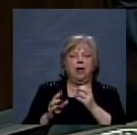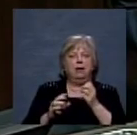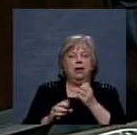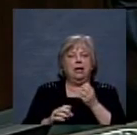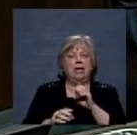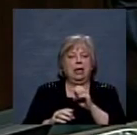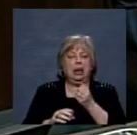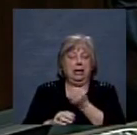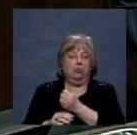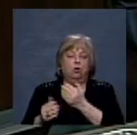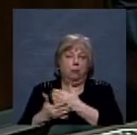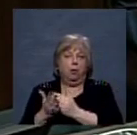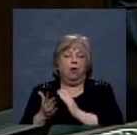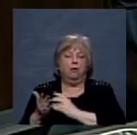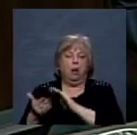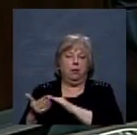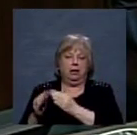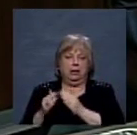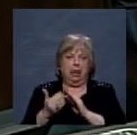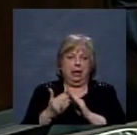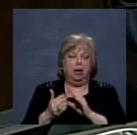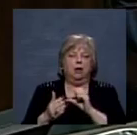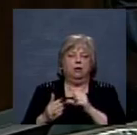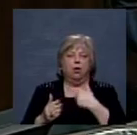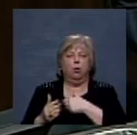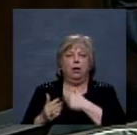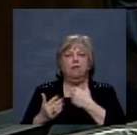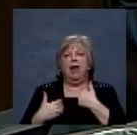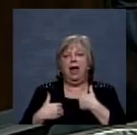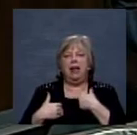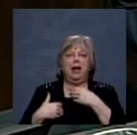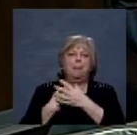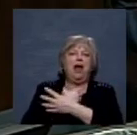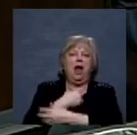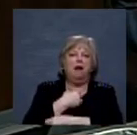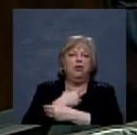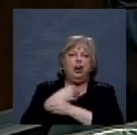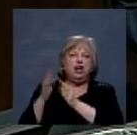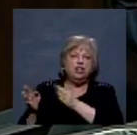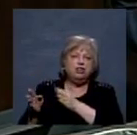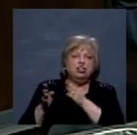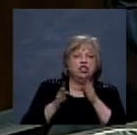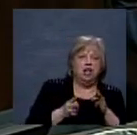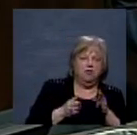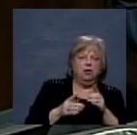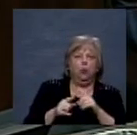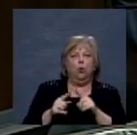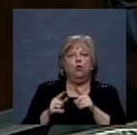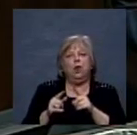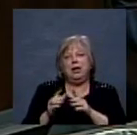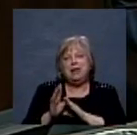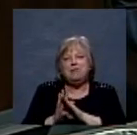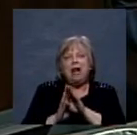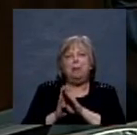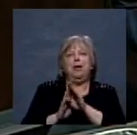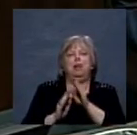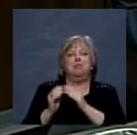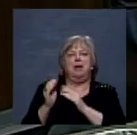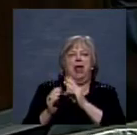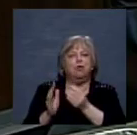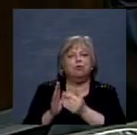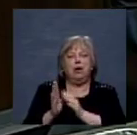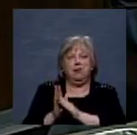had a correlating population shift, poverty shift, when we had these developments and redevelopments. So we may not have the